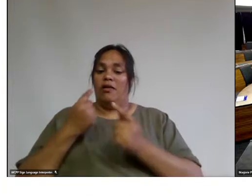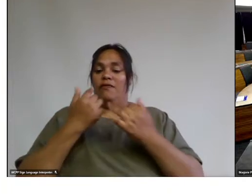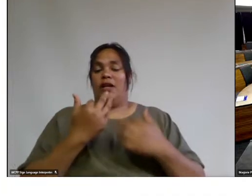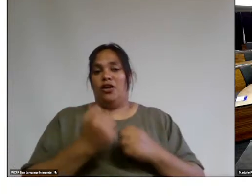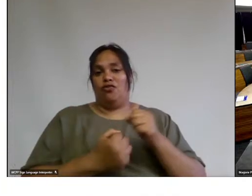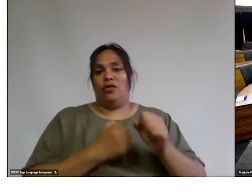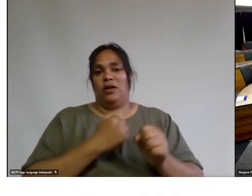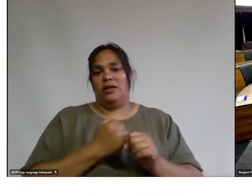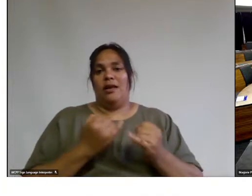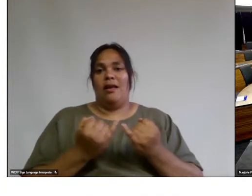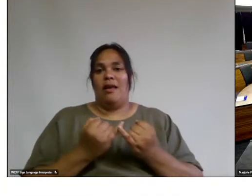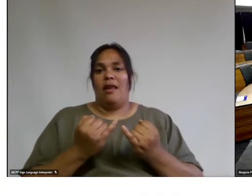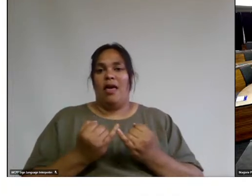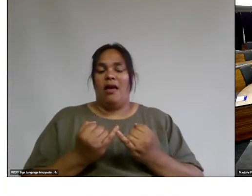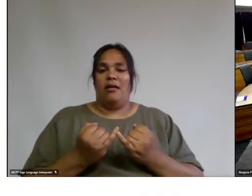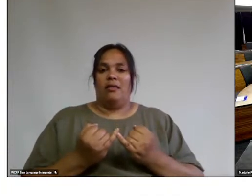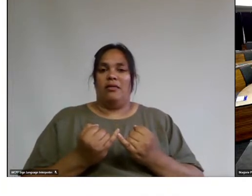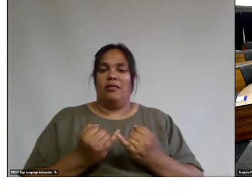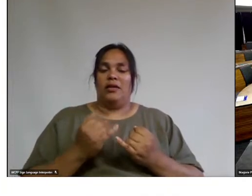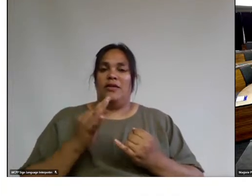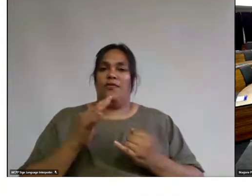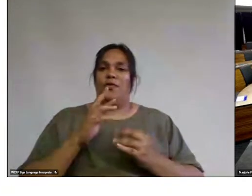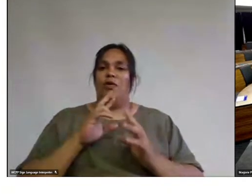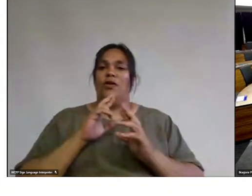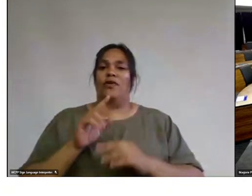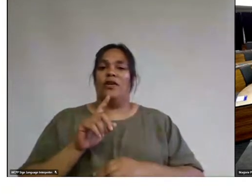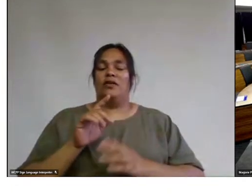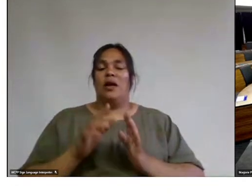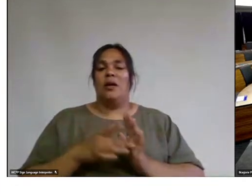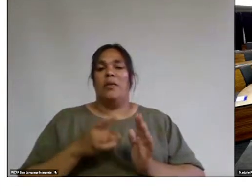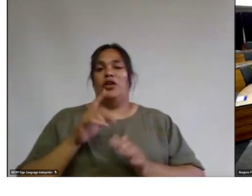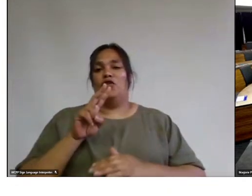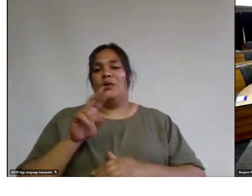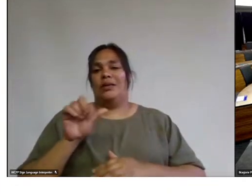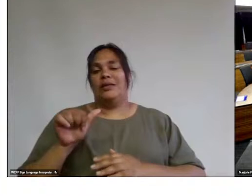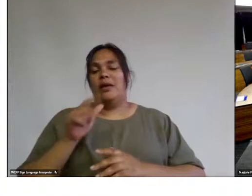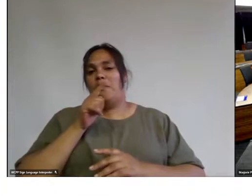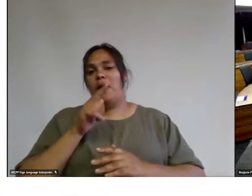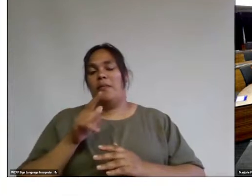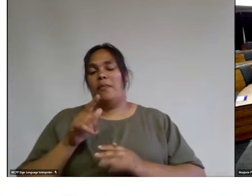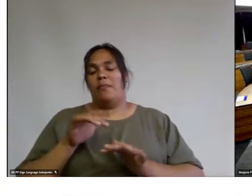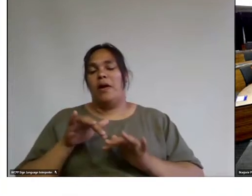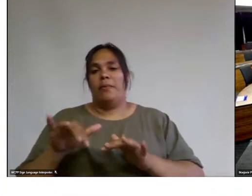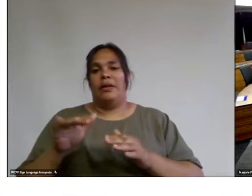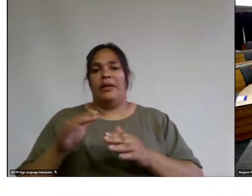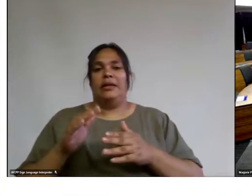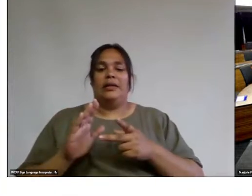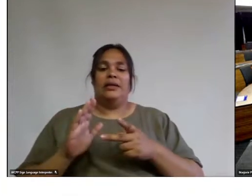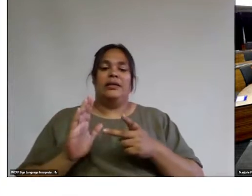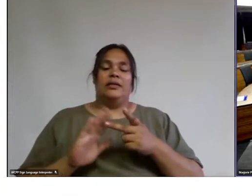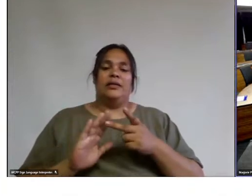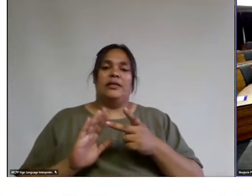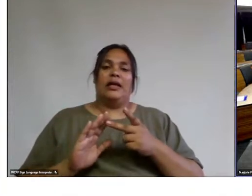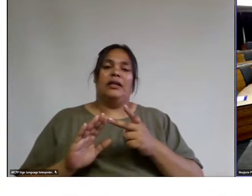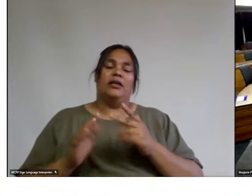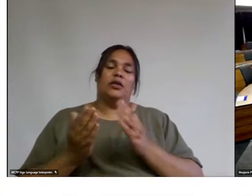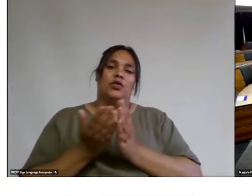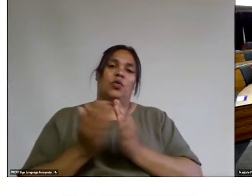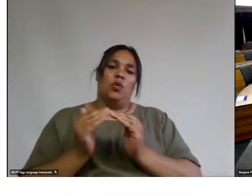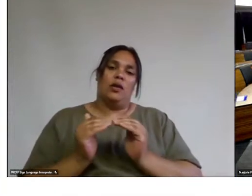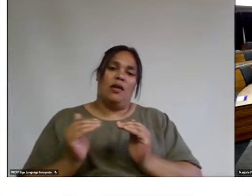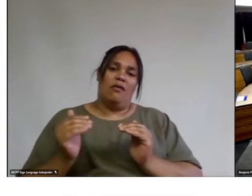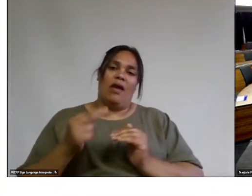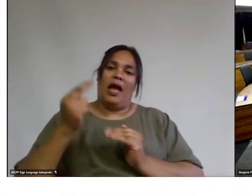year. Like if one refers to page 26 on the public secondary school level,